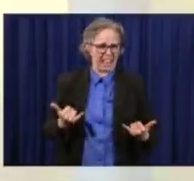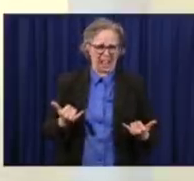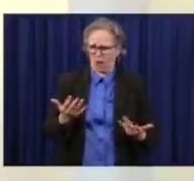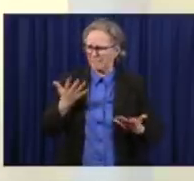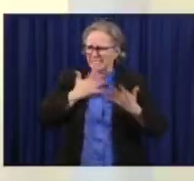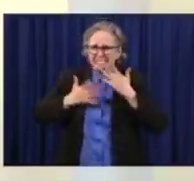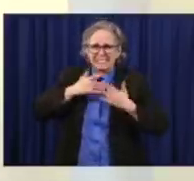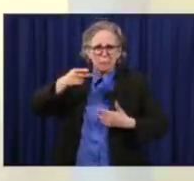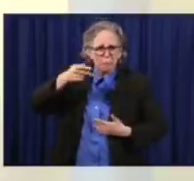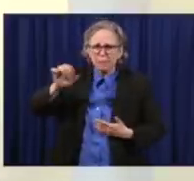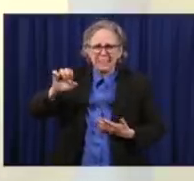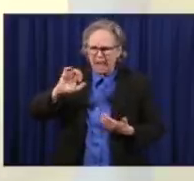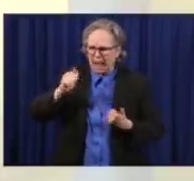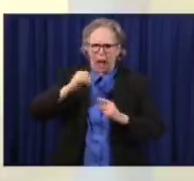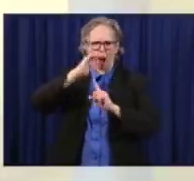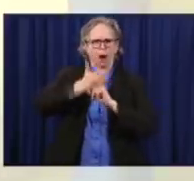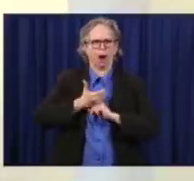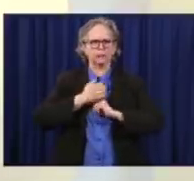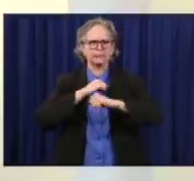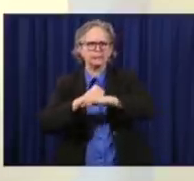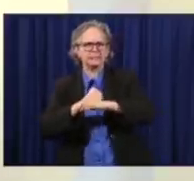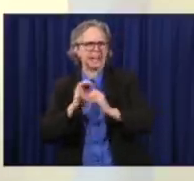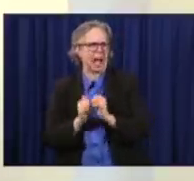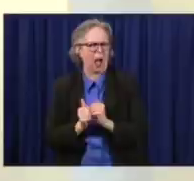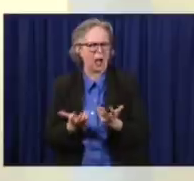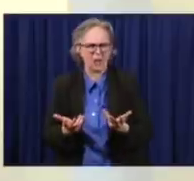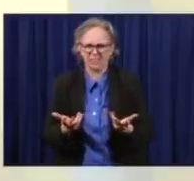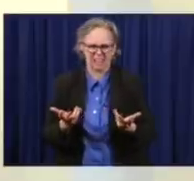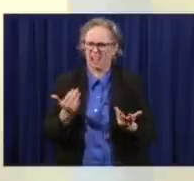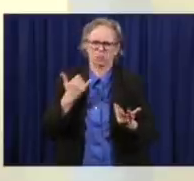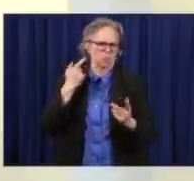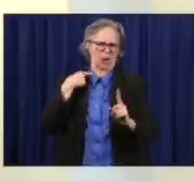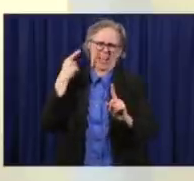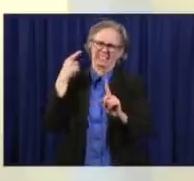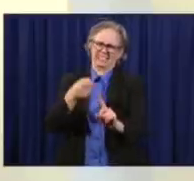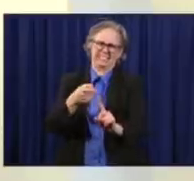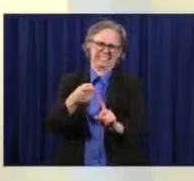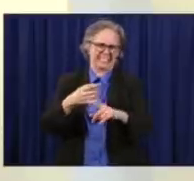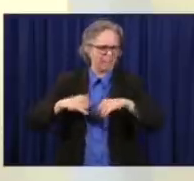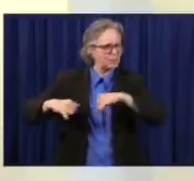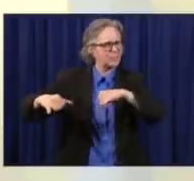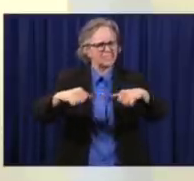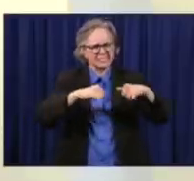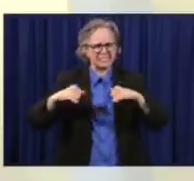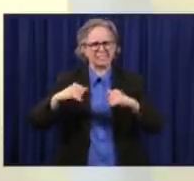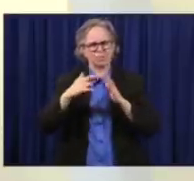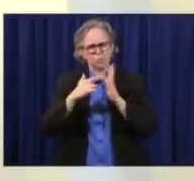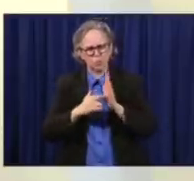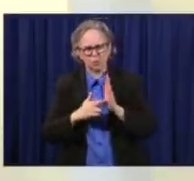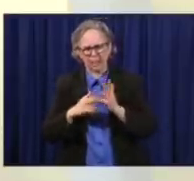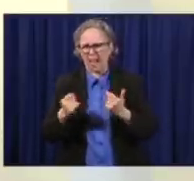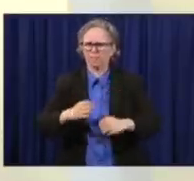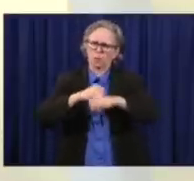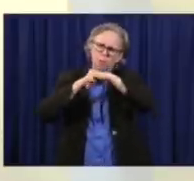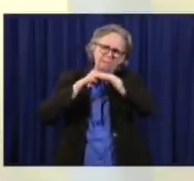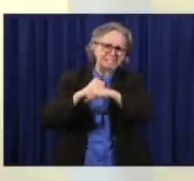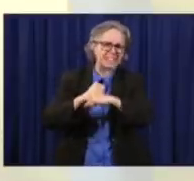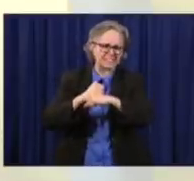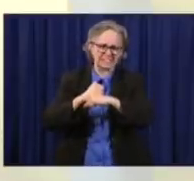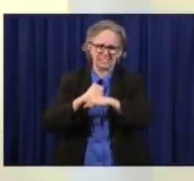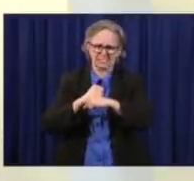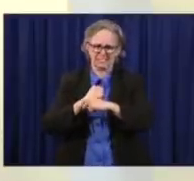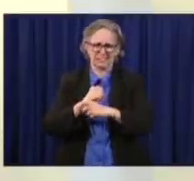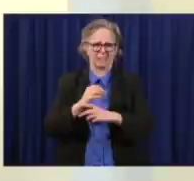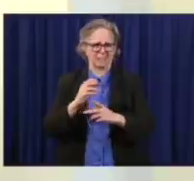That's why the industry has helped make these standards, because we have to at least protect the citizens and the